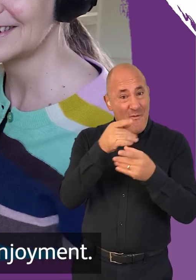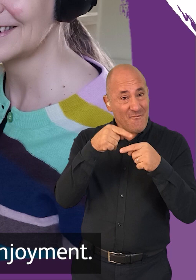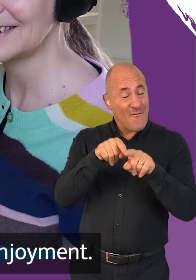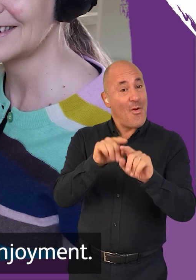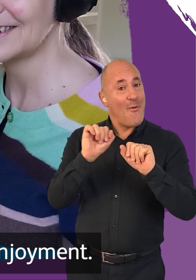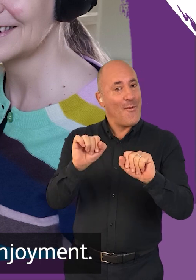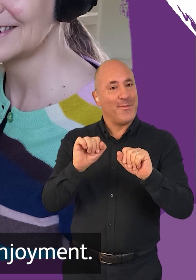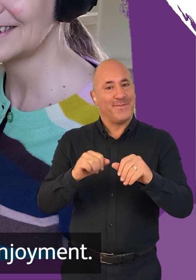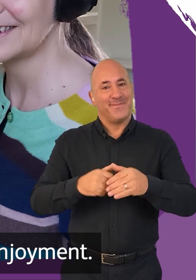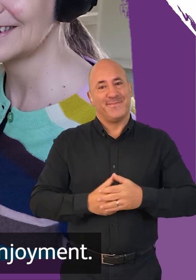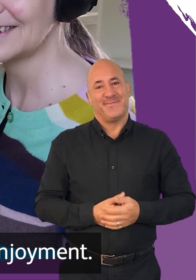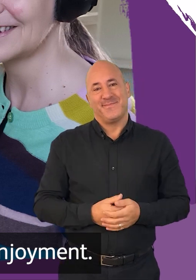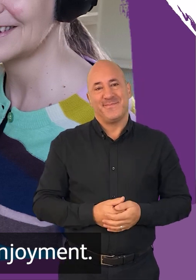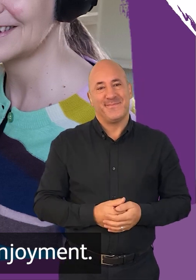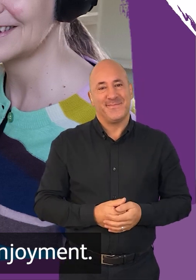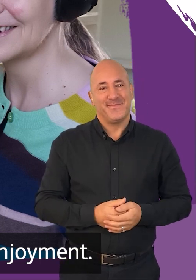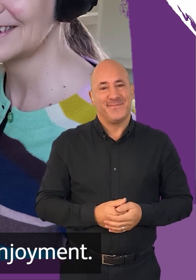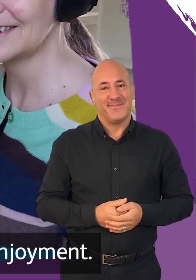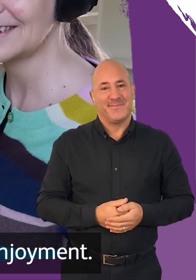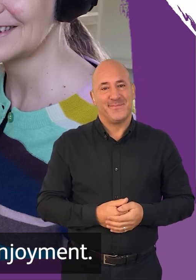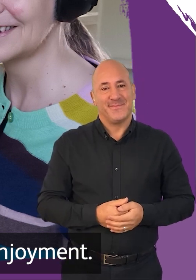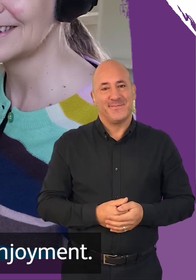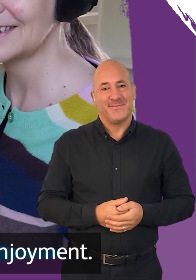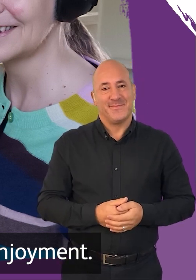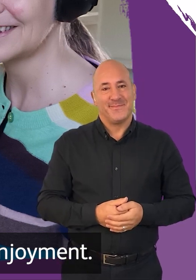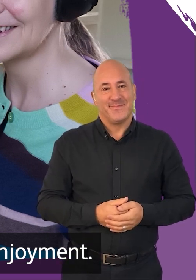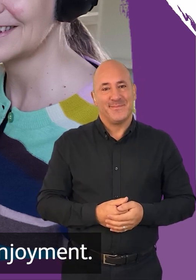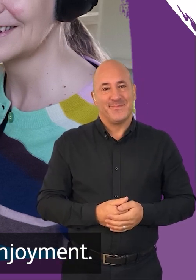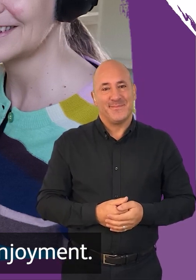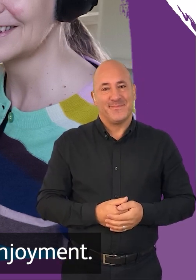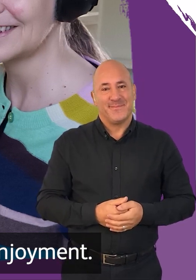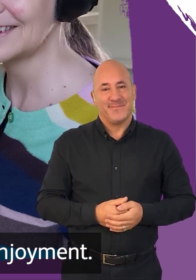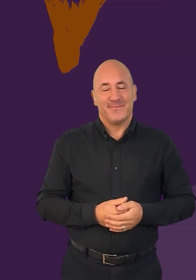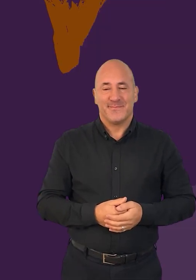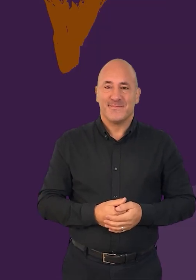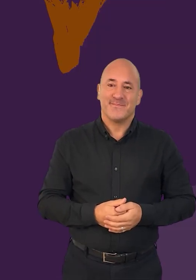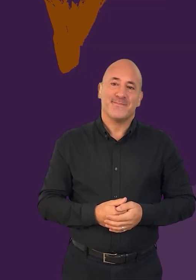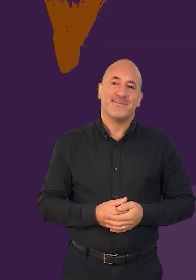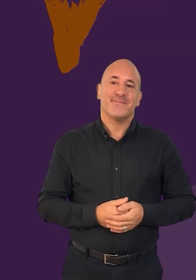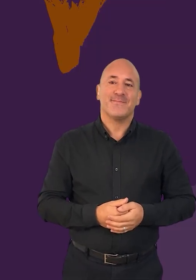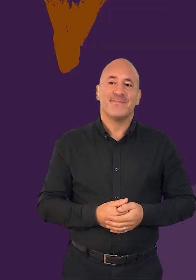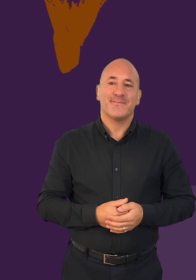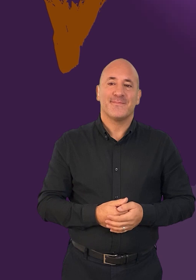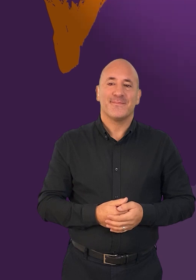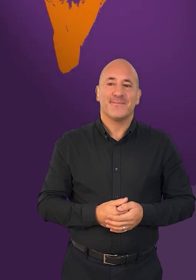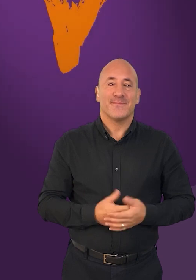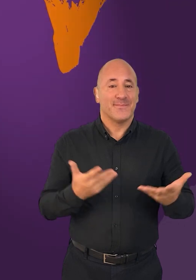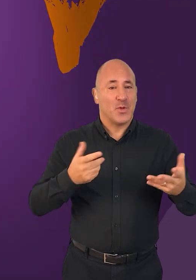with everyone finding it a brilliant source of enjoyment.